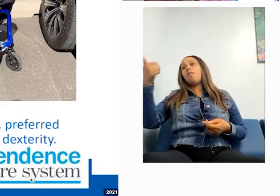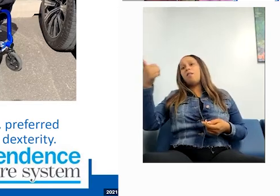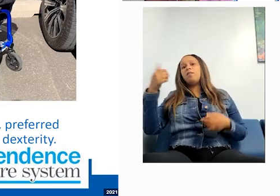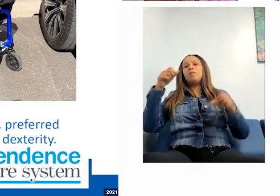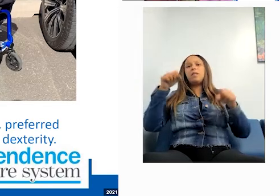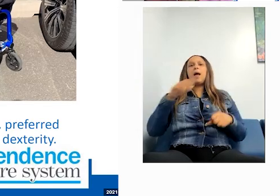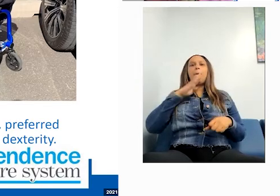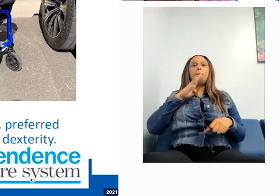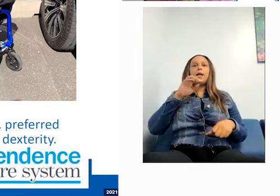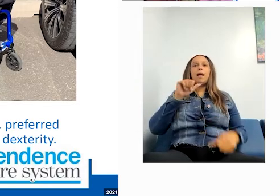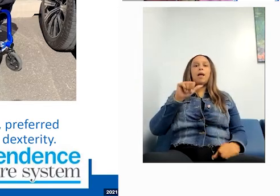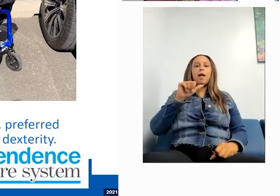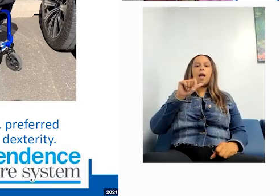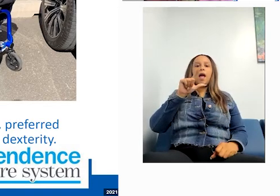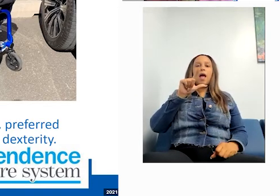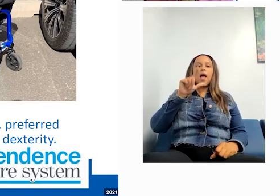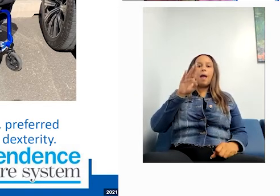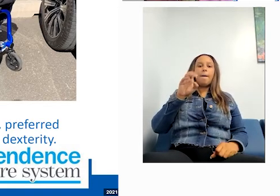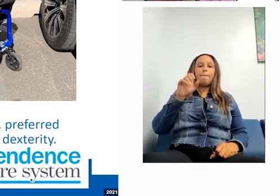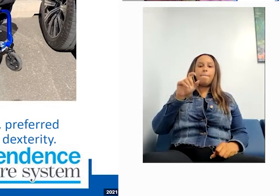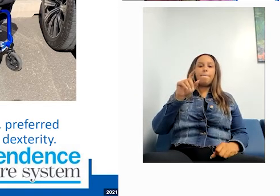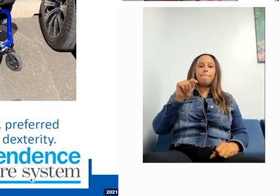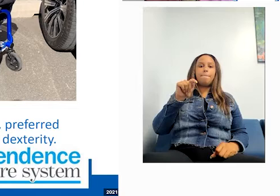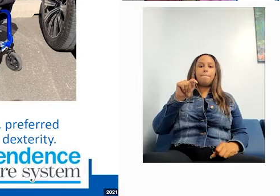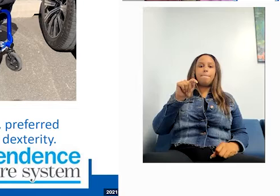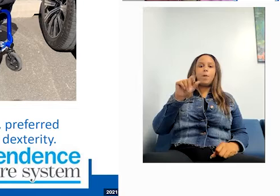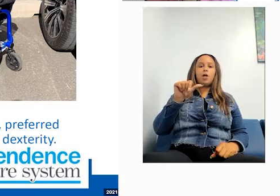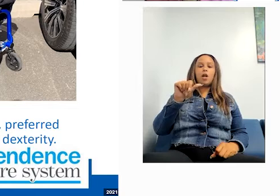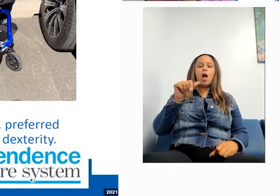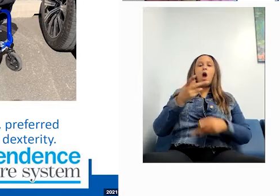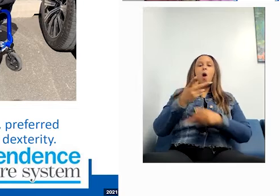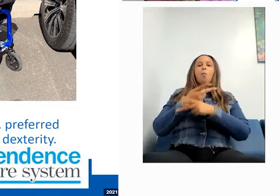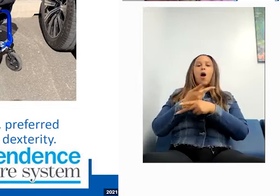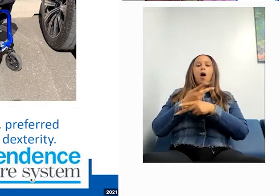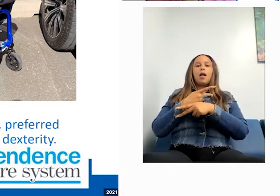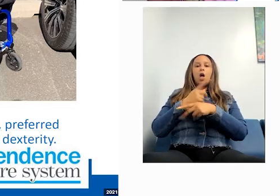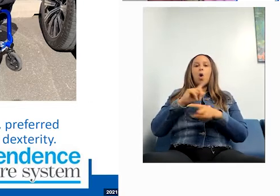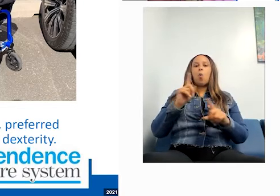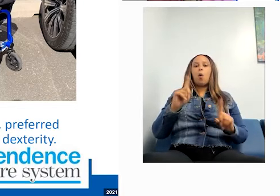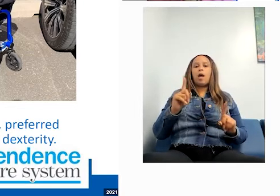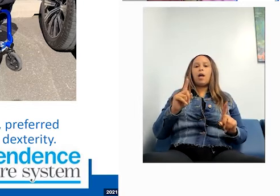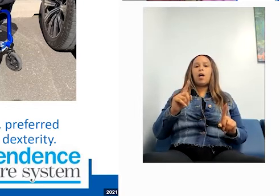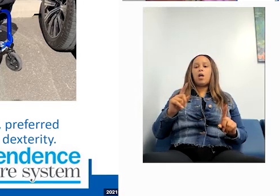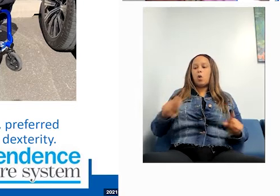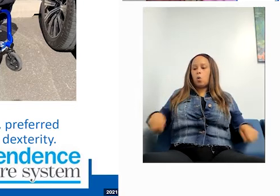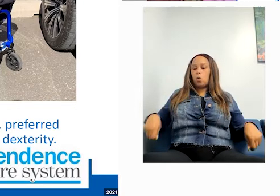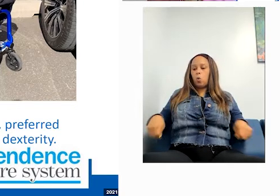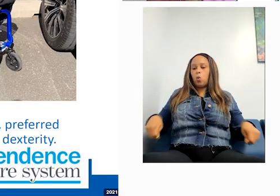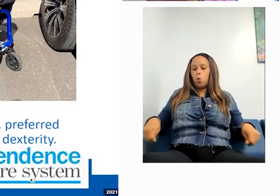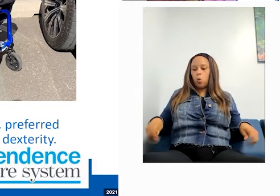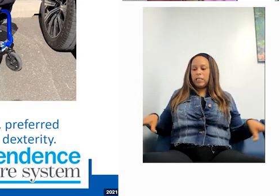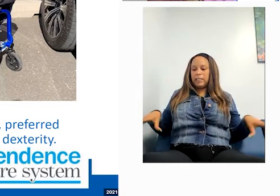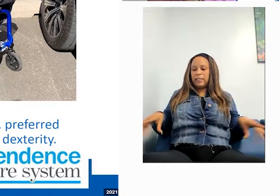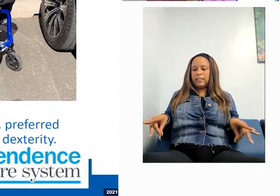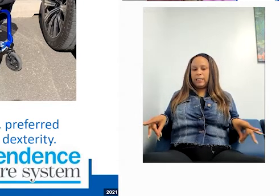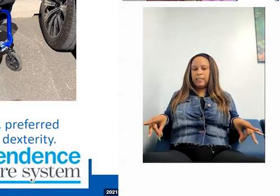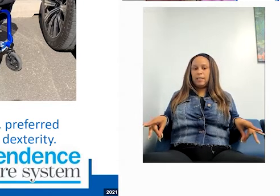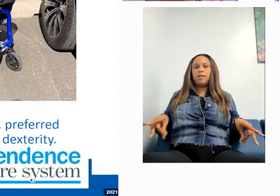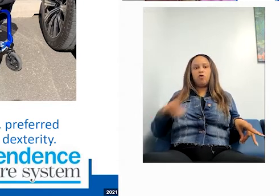Alber product where the motor is built into the wheel itself. And as a general